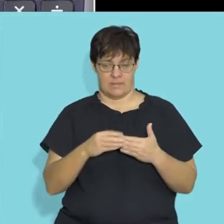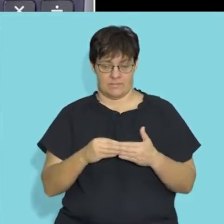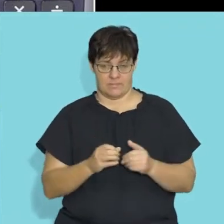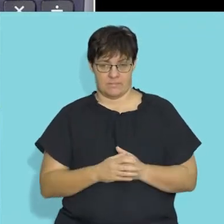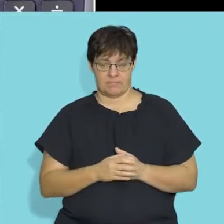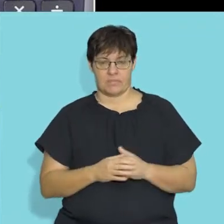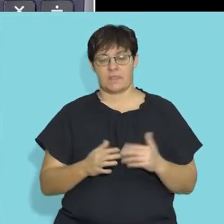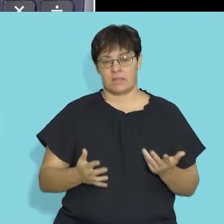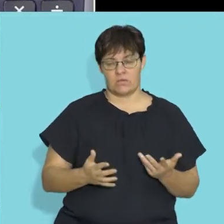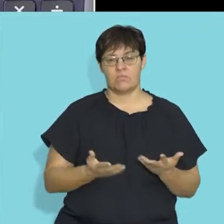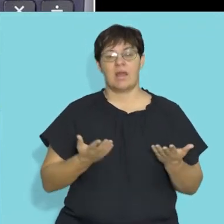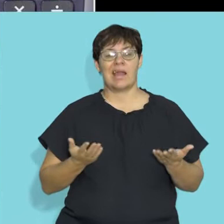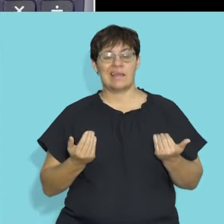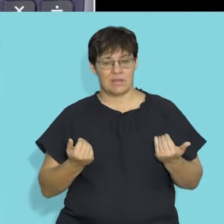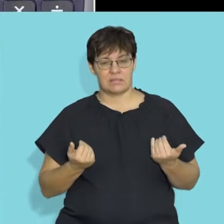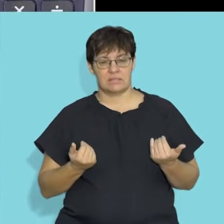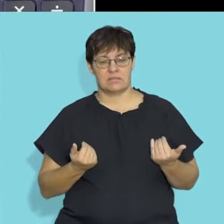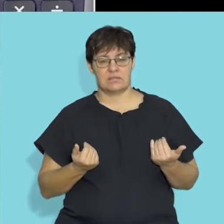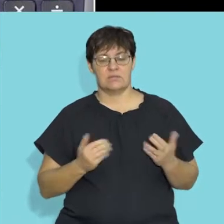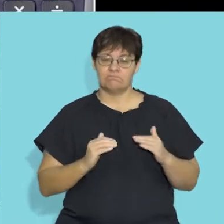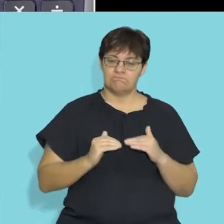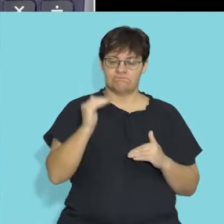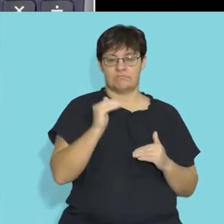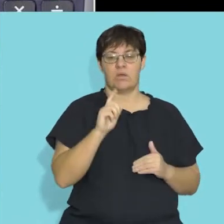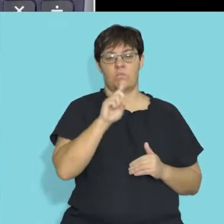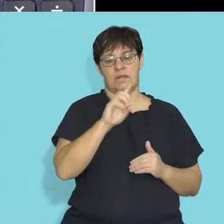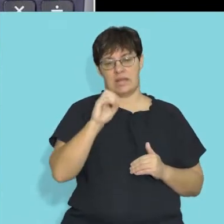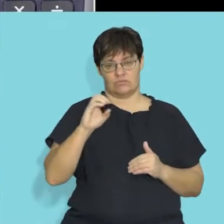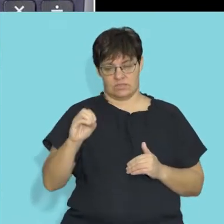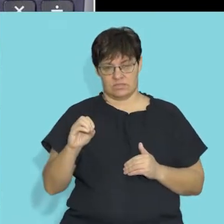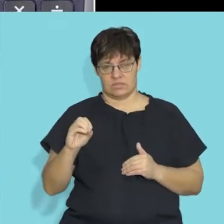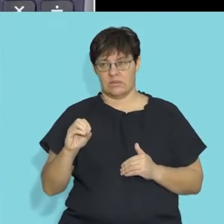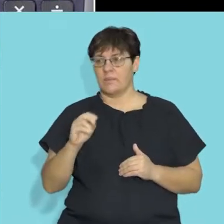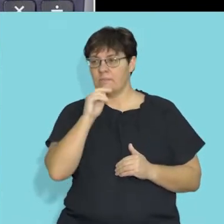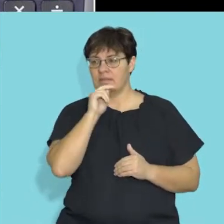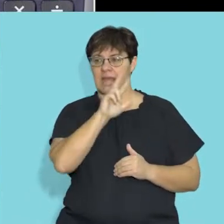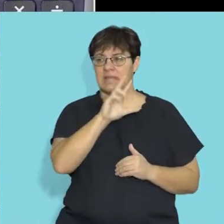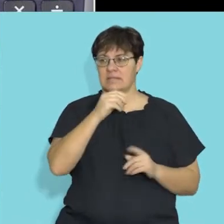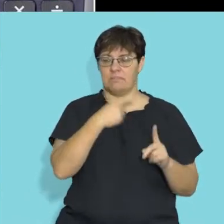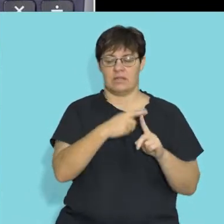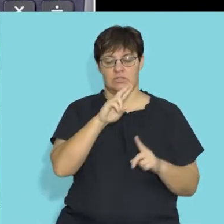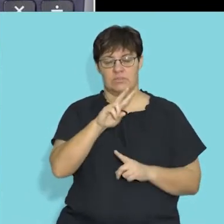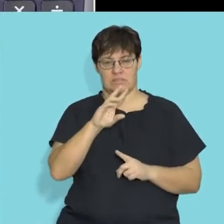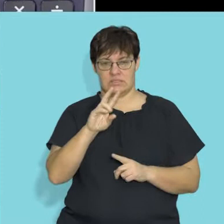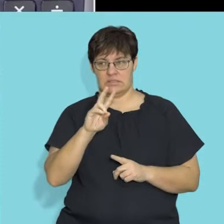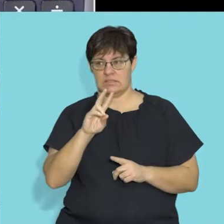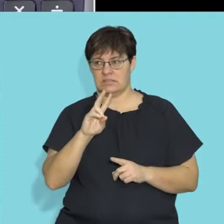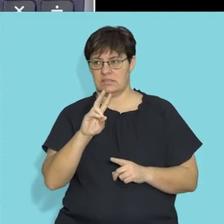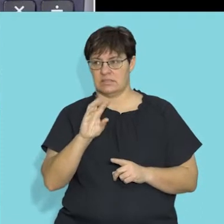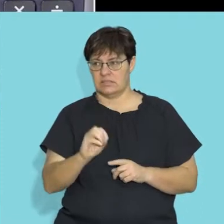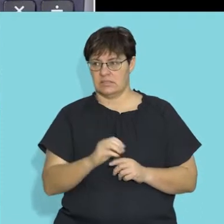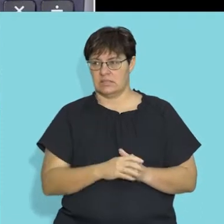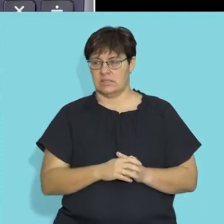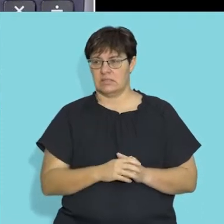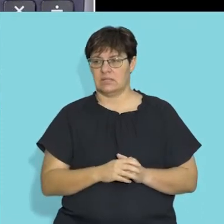which will give you 20 members. So obviously, you're expecting to increase to 100. It's your 80 plus your 20. So